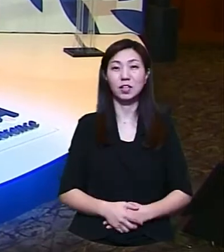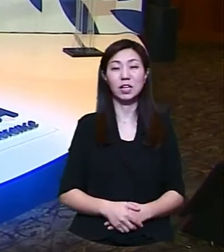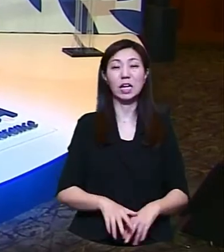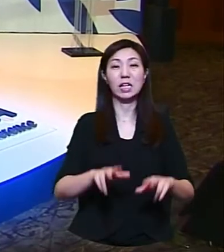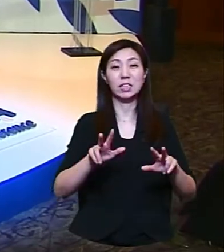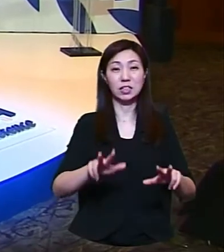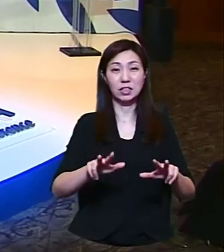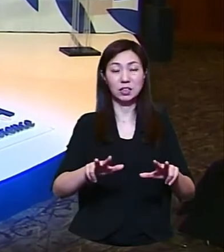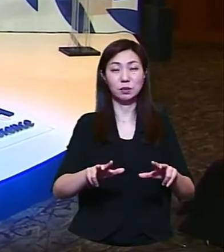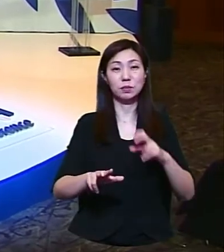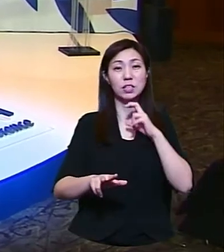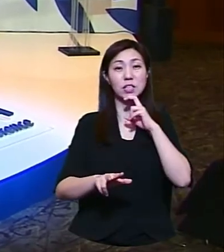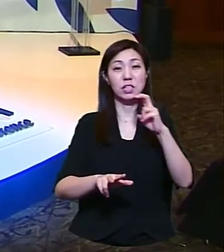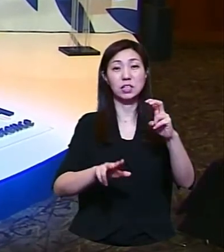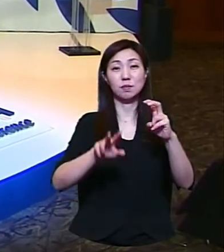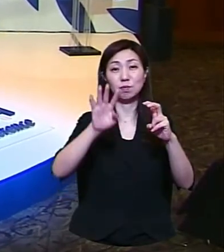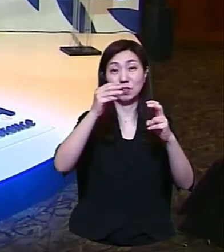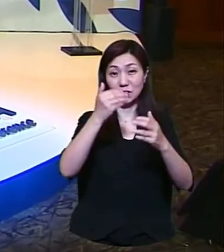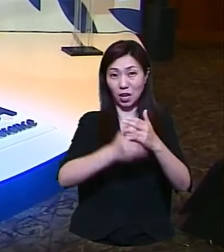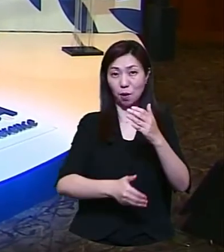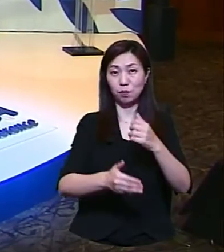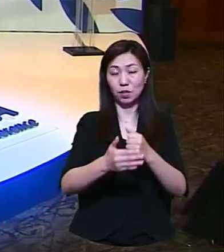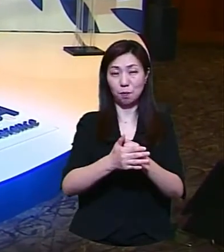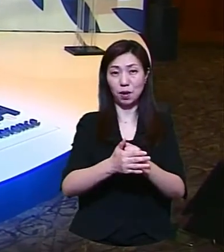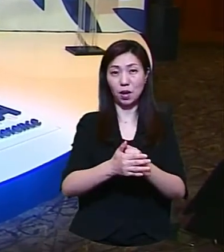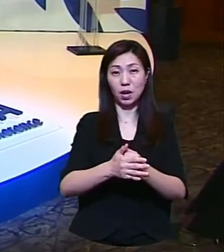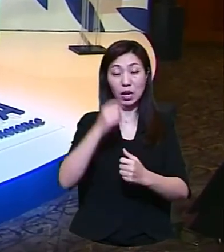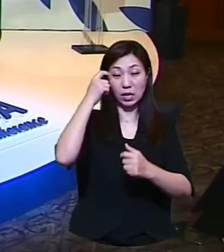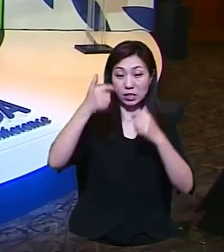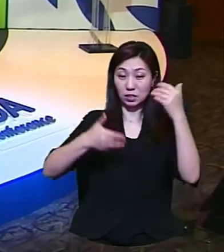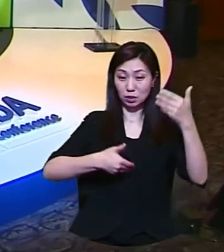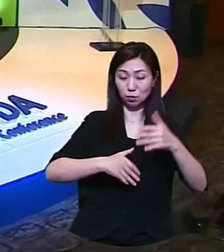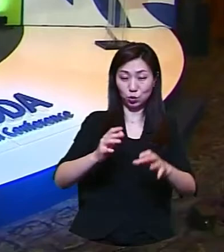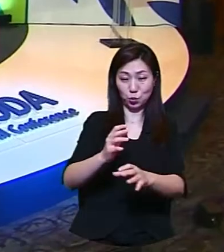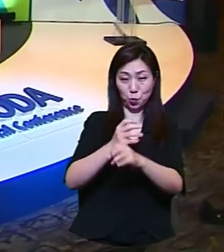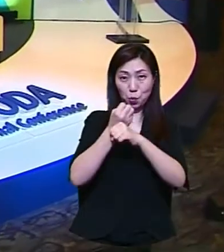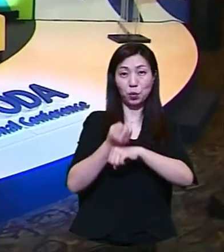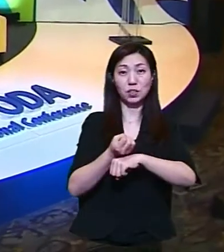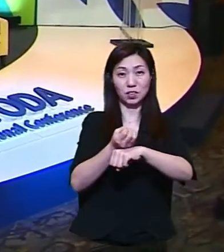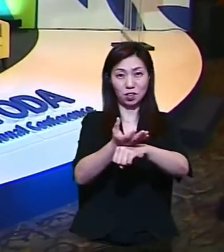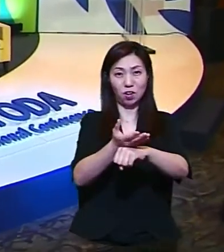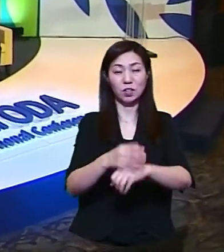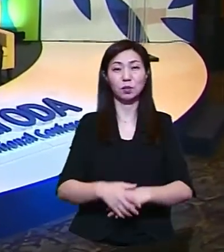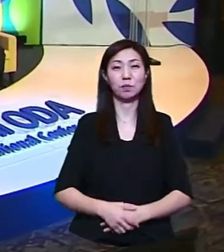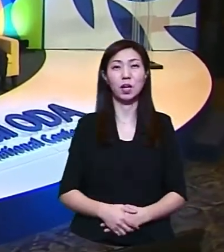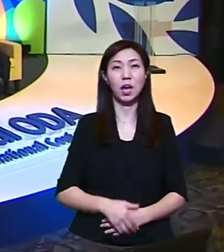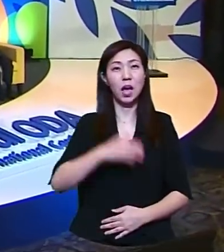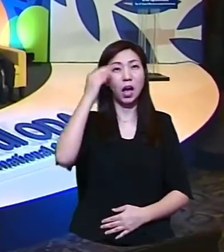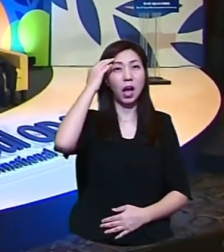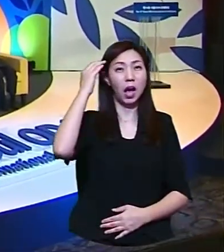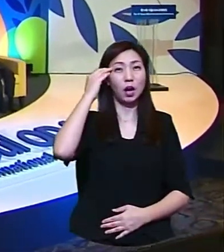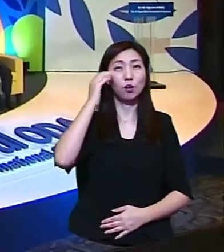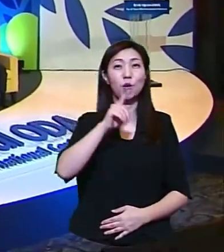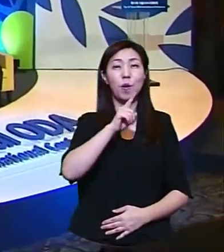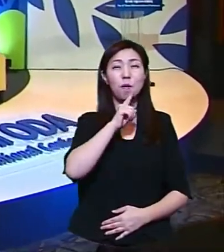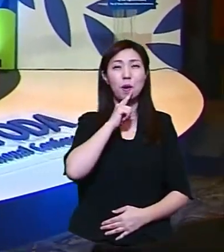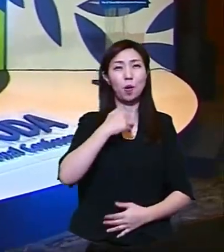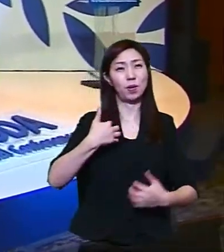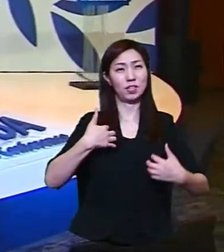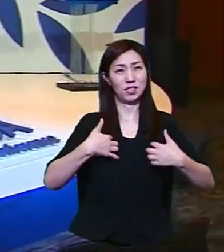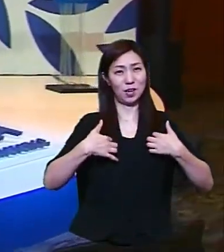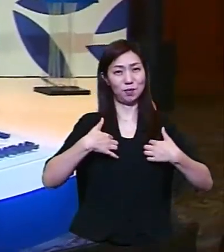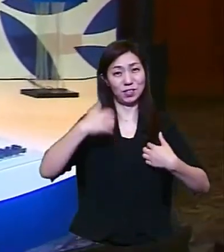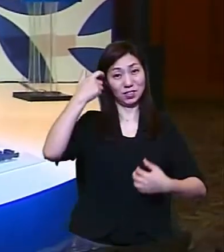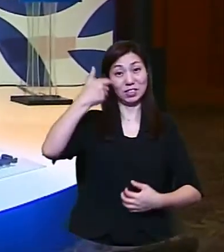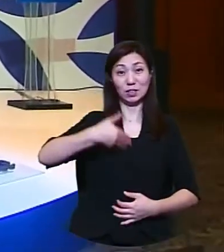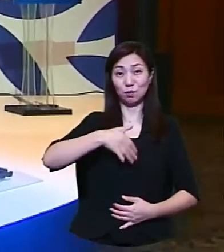Well, I'll do my best to translate this Korean very interesting questions. And this is general question, but